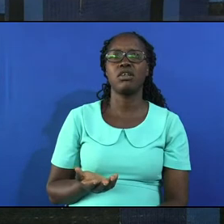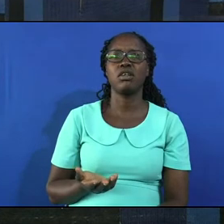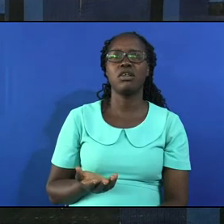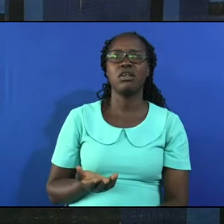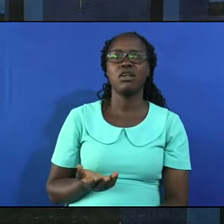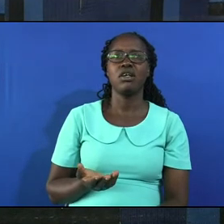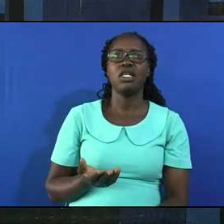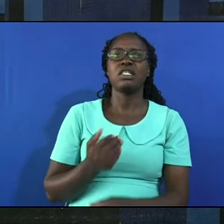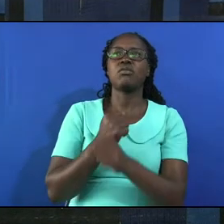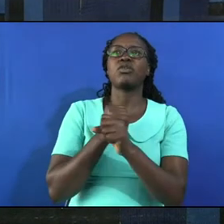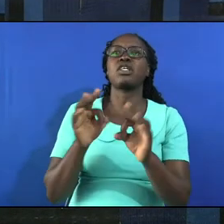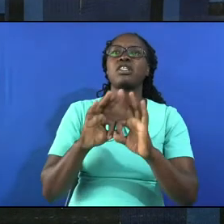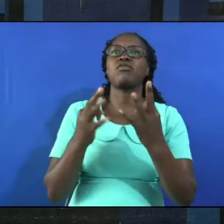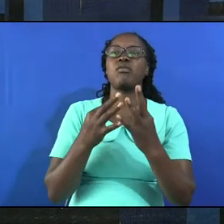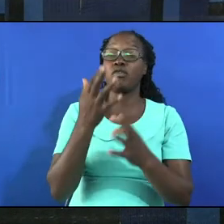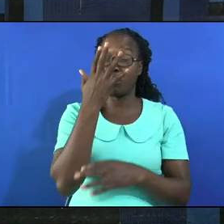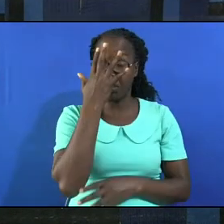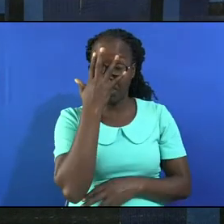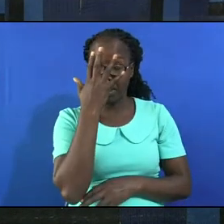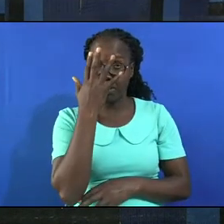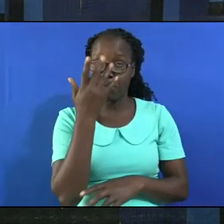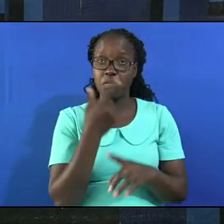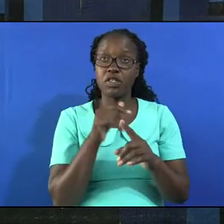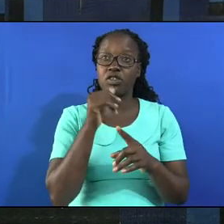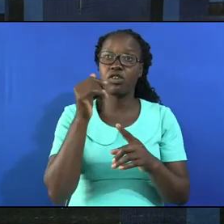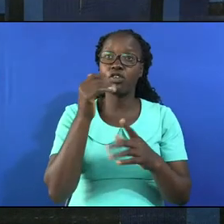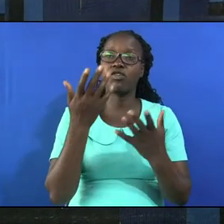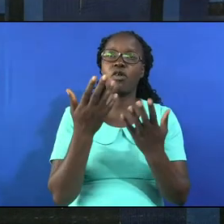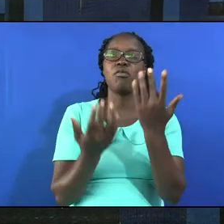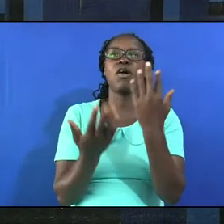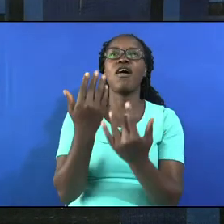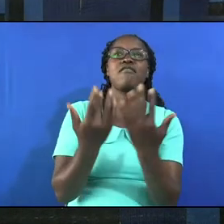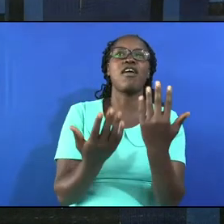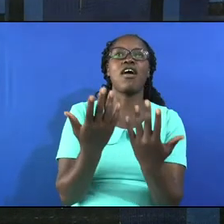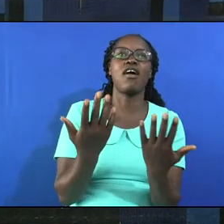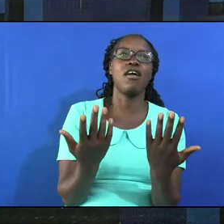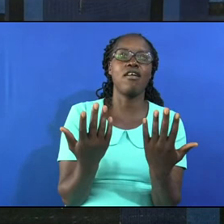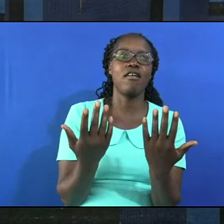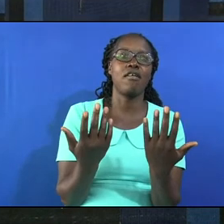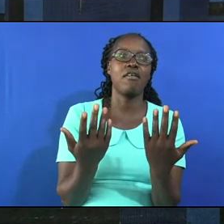That will protect the family from embarrassment, but not from hellfire.